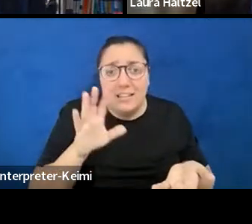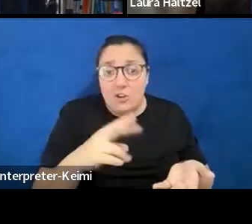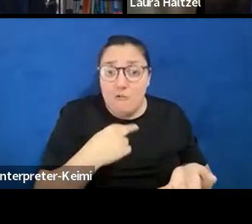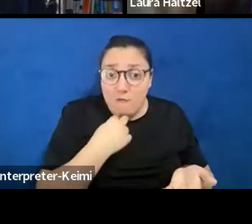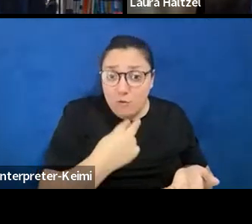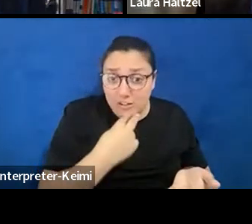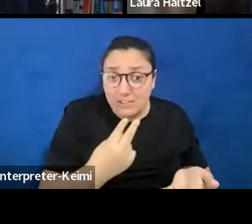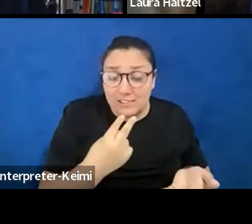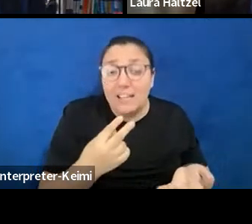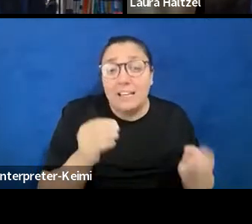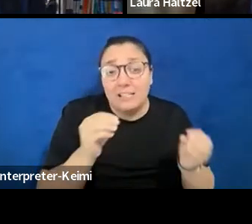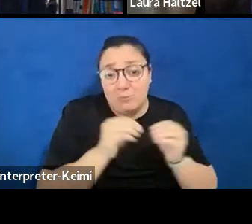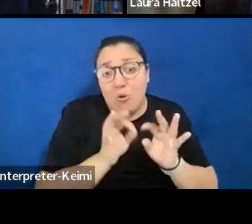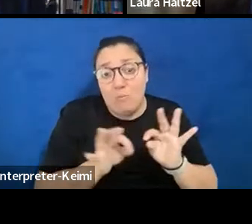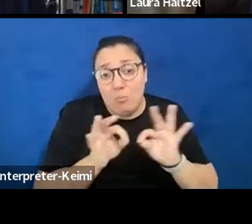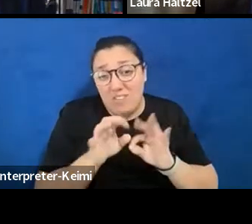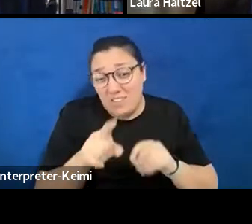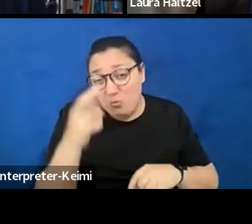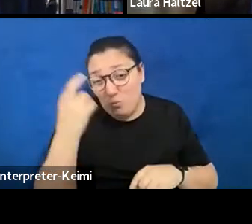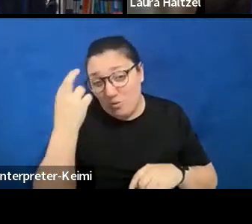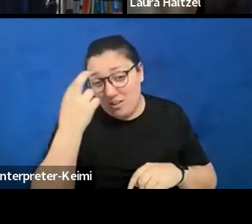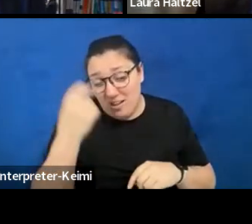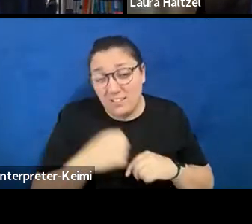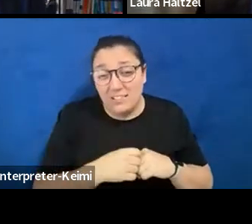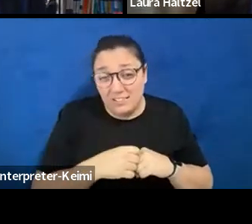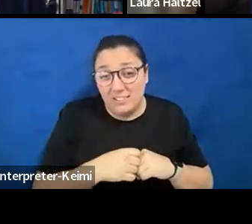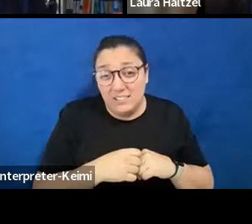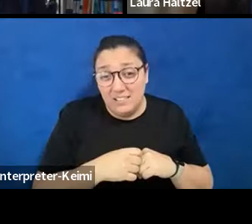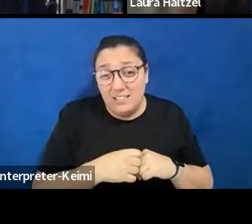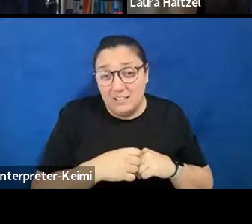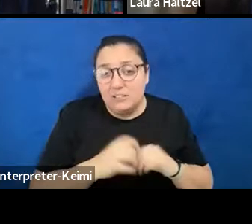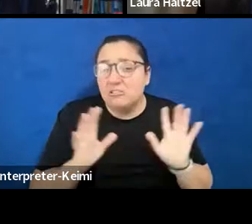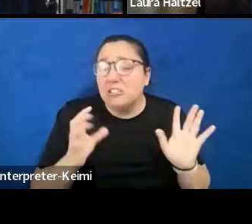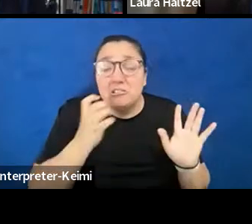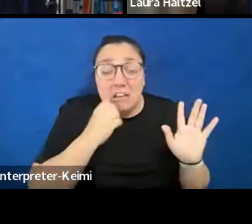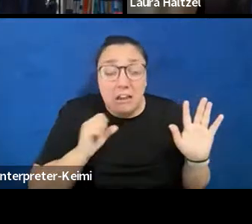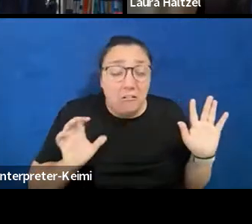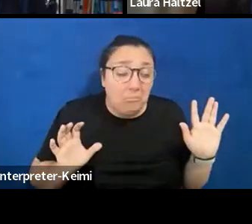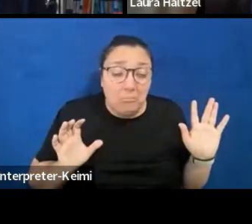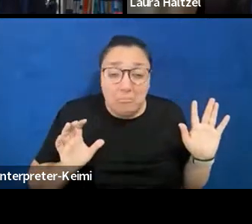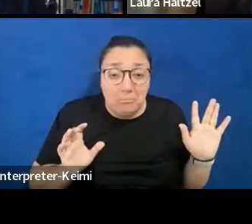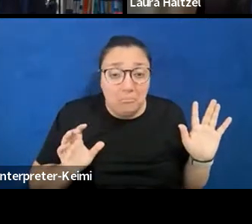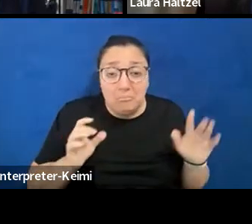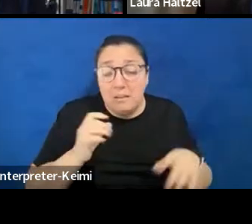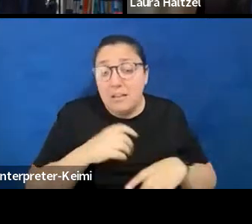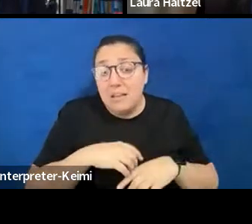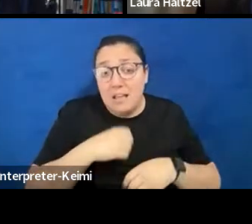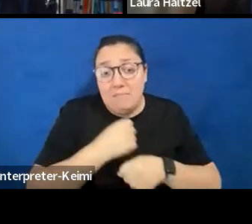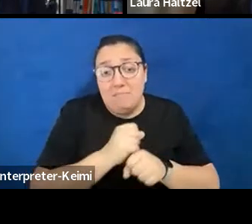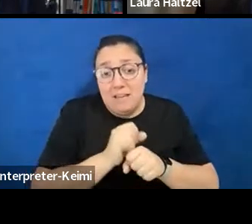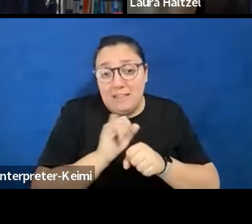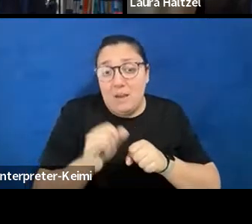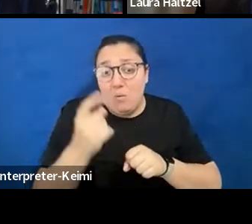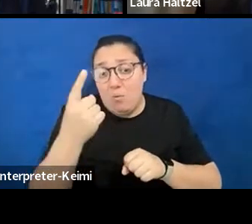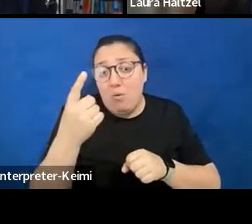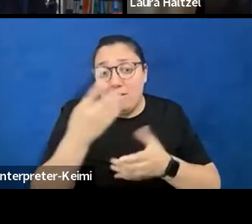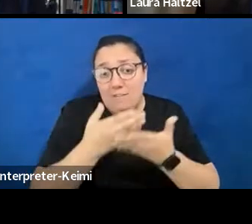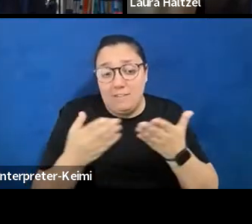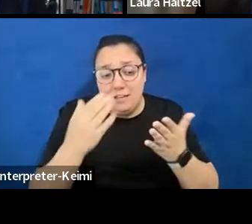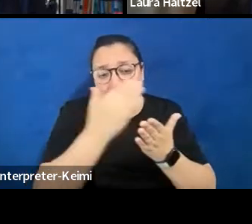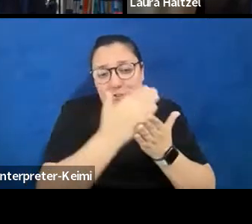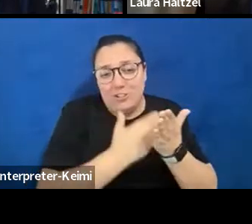is more important than you realize. So just care and make this one of the things on your